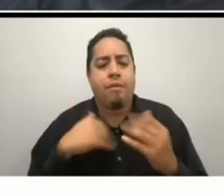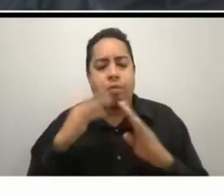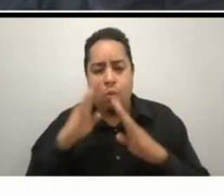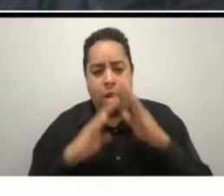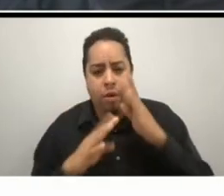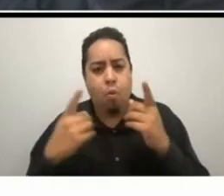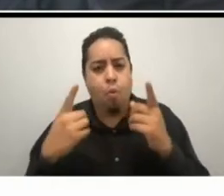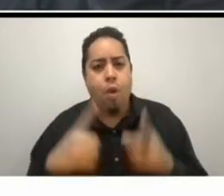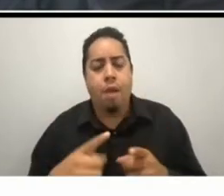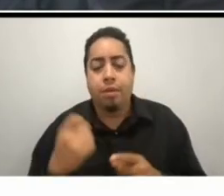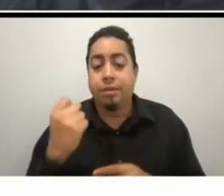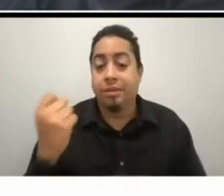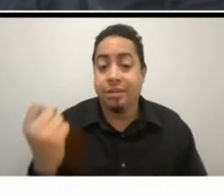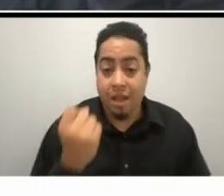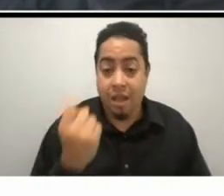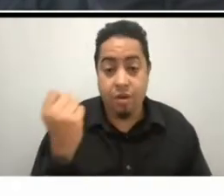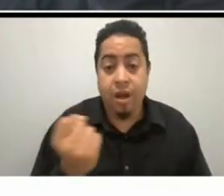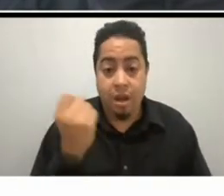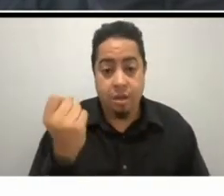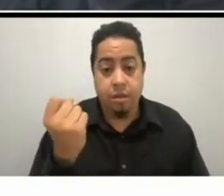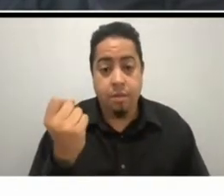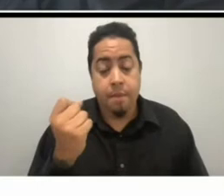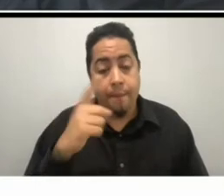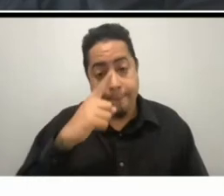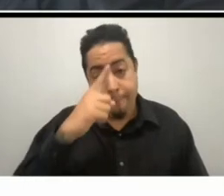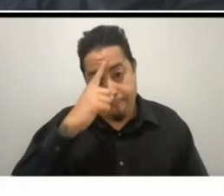Saturdays because we have